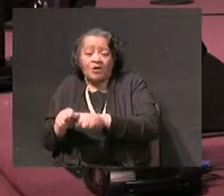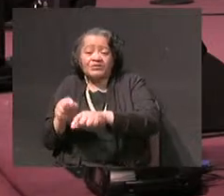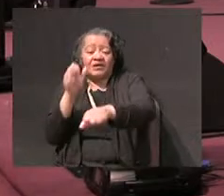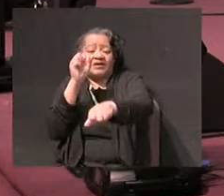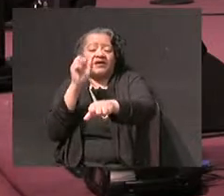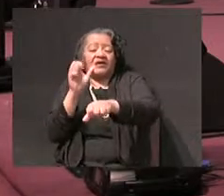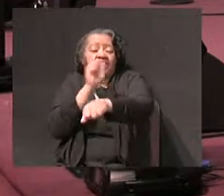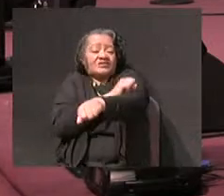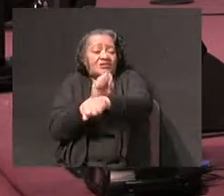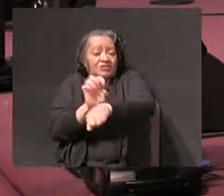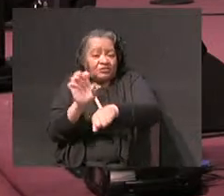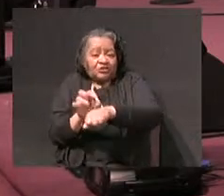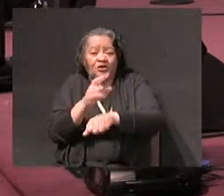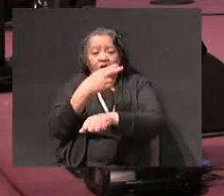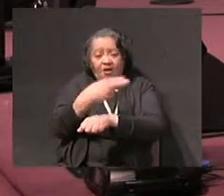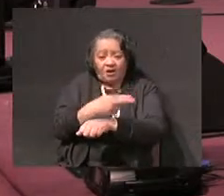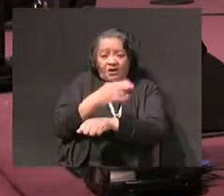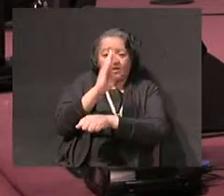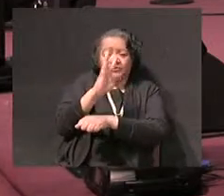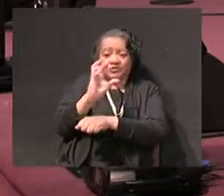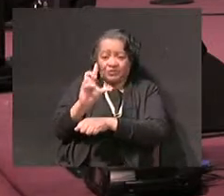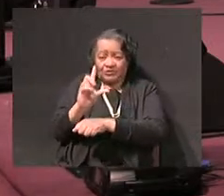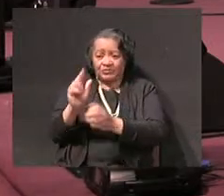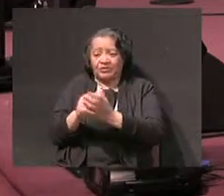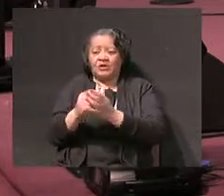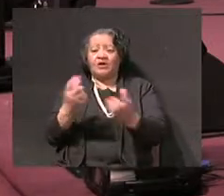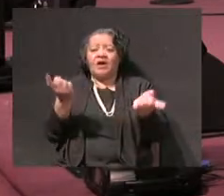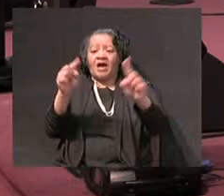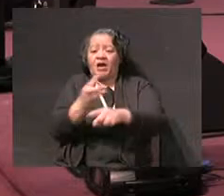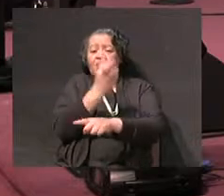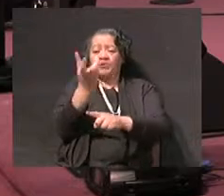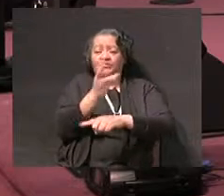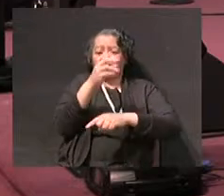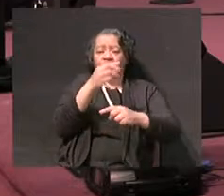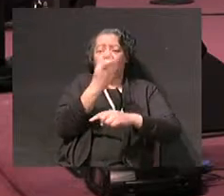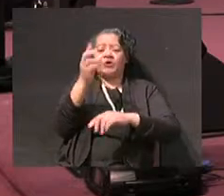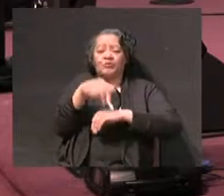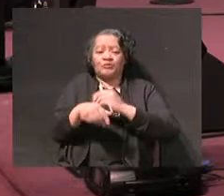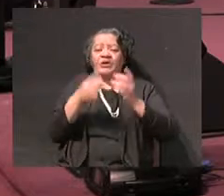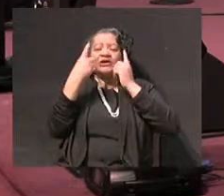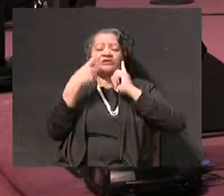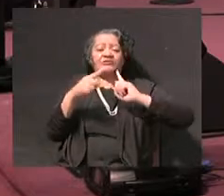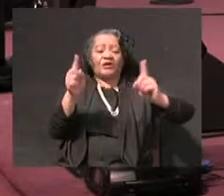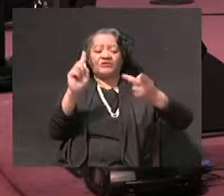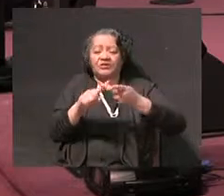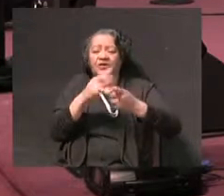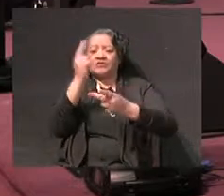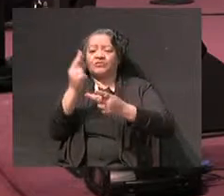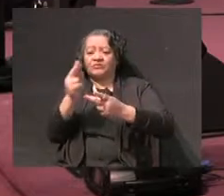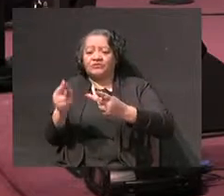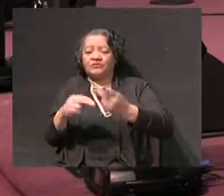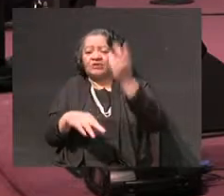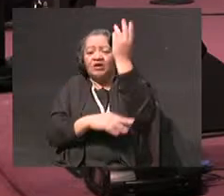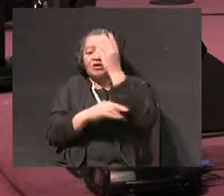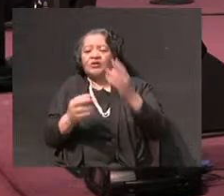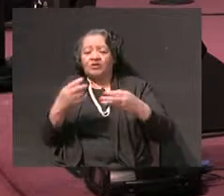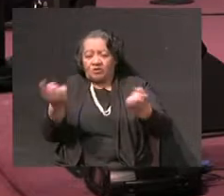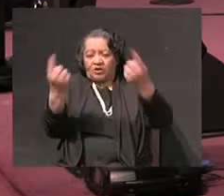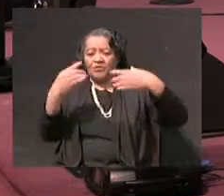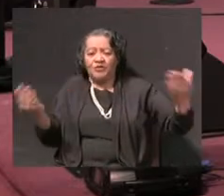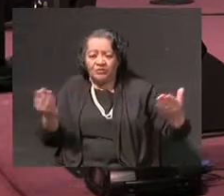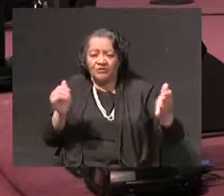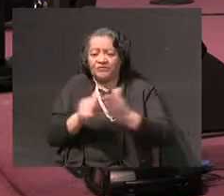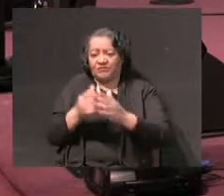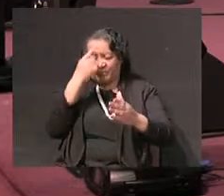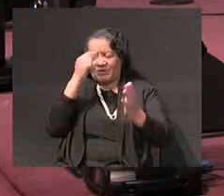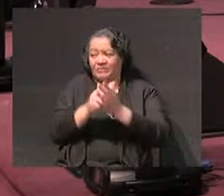HBCU. Amen? So mark your calendars. Wednesday at noon, be at the dedication. On Thursday at noon, be right here